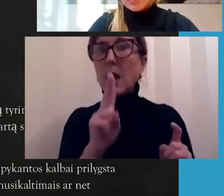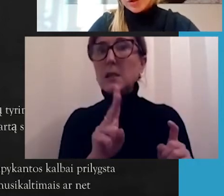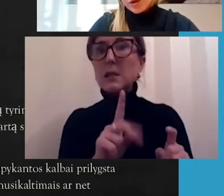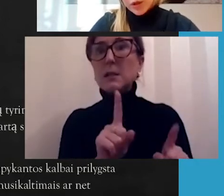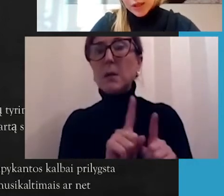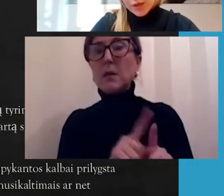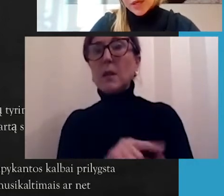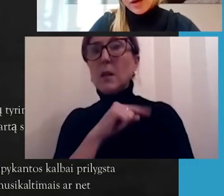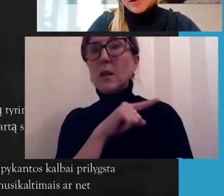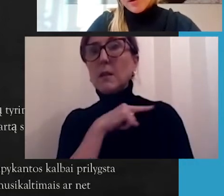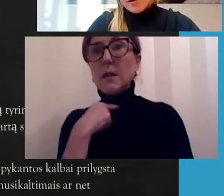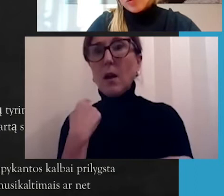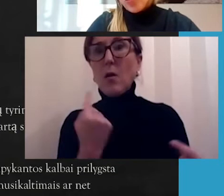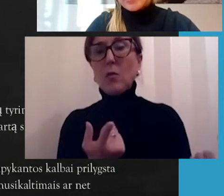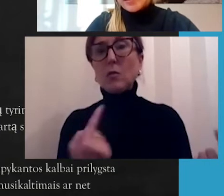Victims.